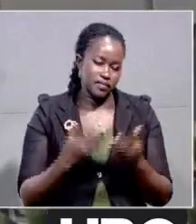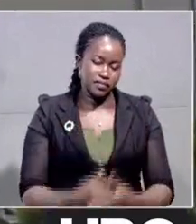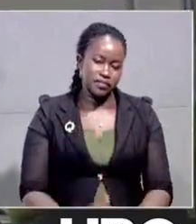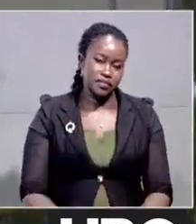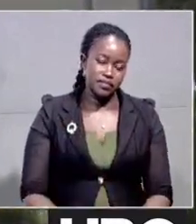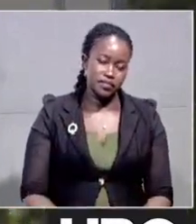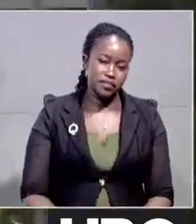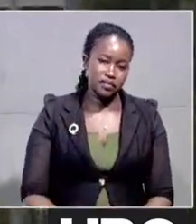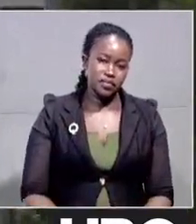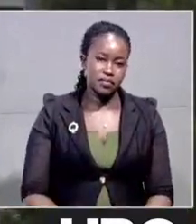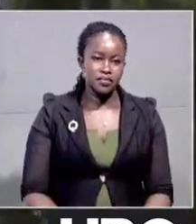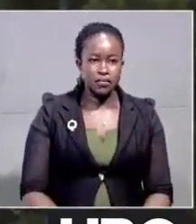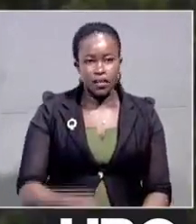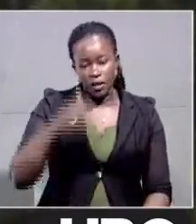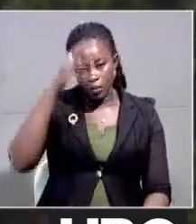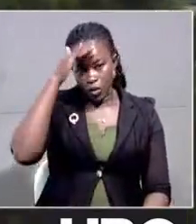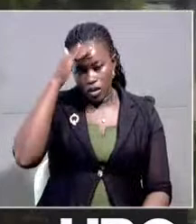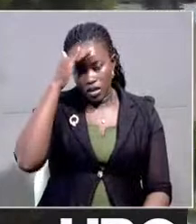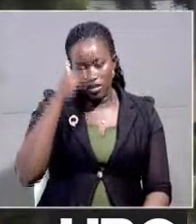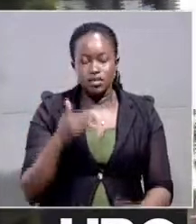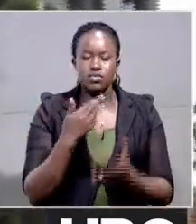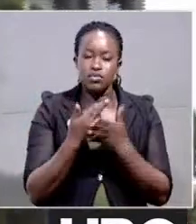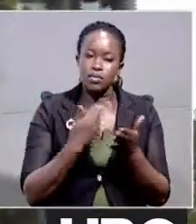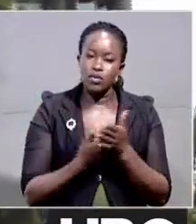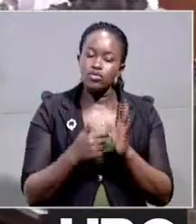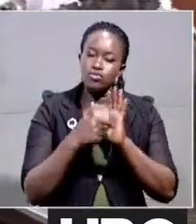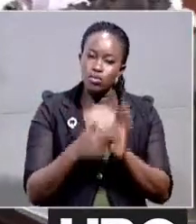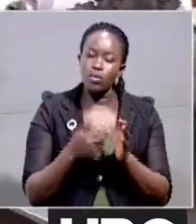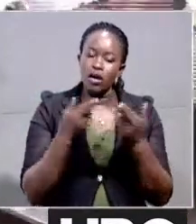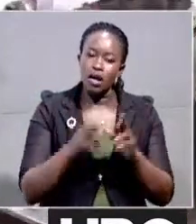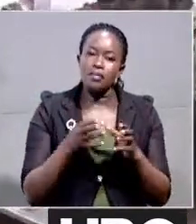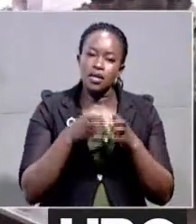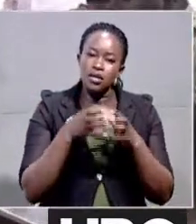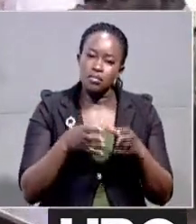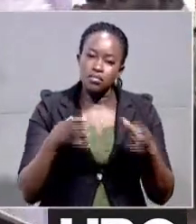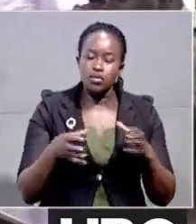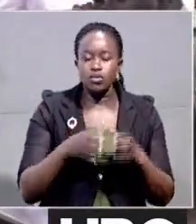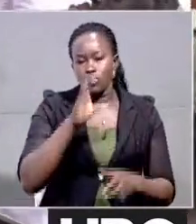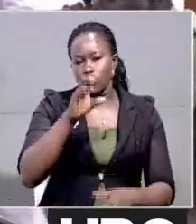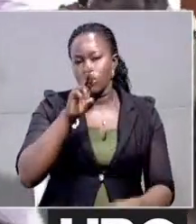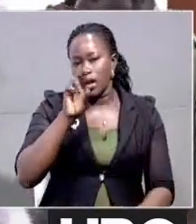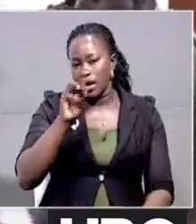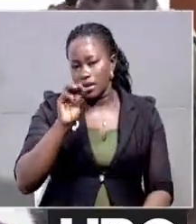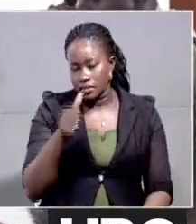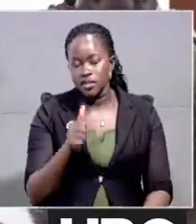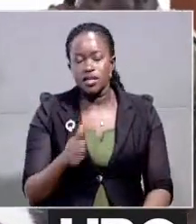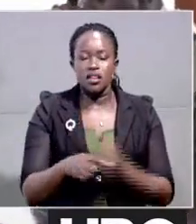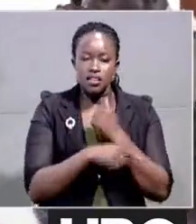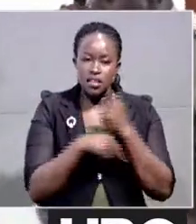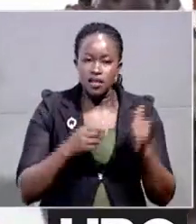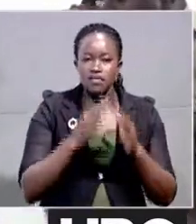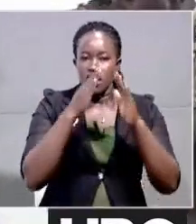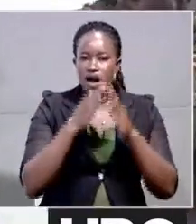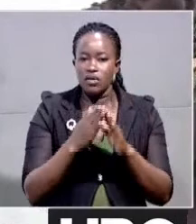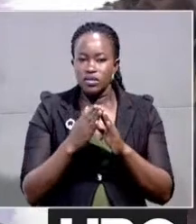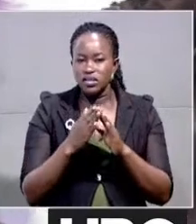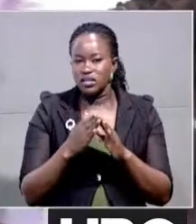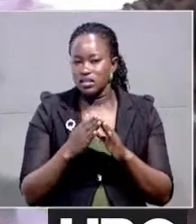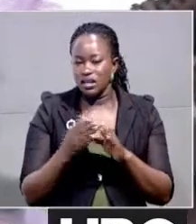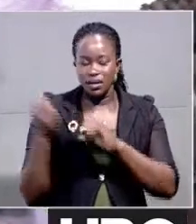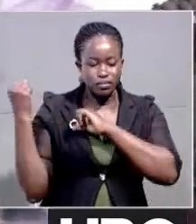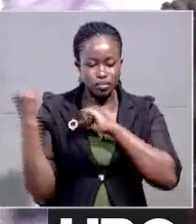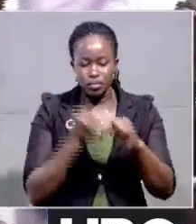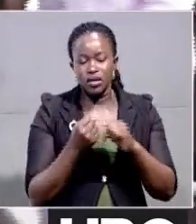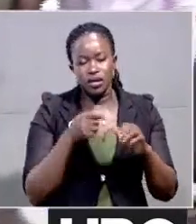The police weekly crime report has indicated an increase in retail crimes like robbery, house breakings, fake